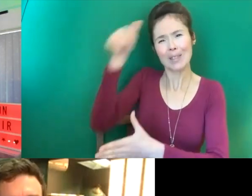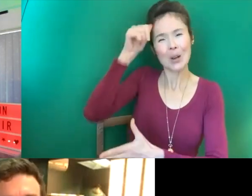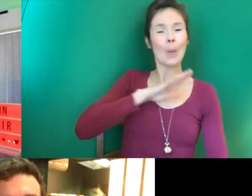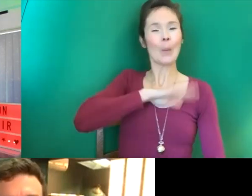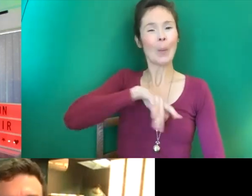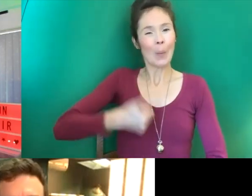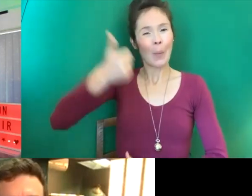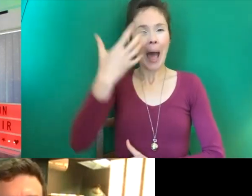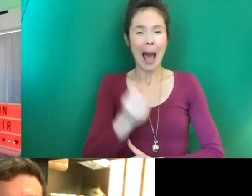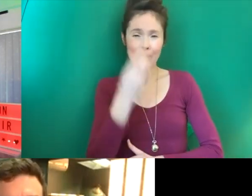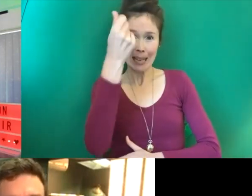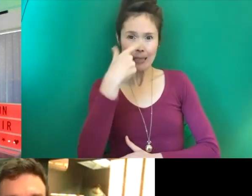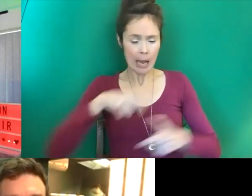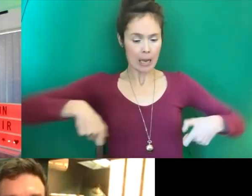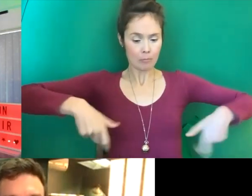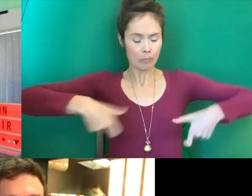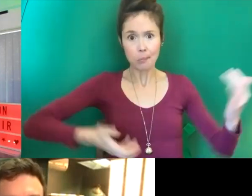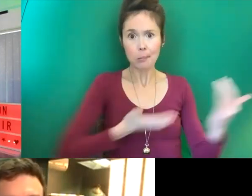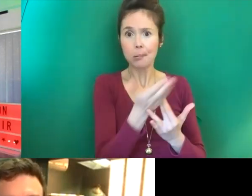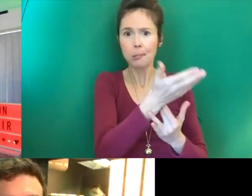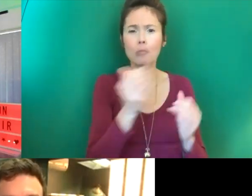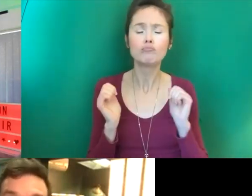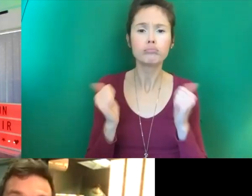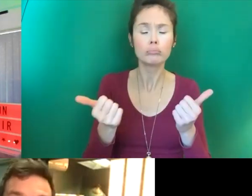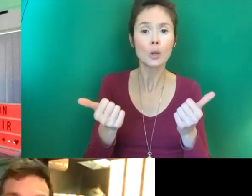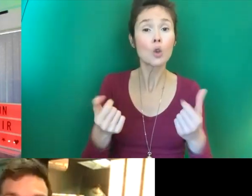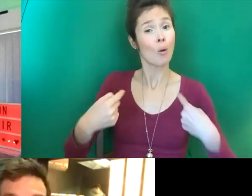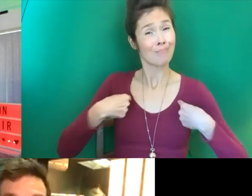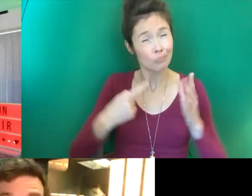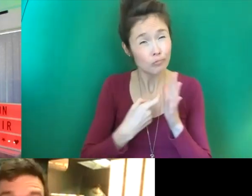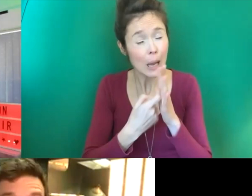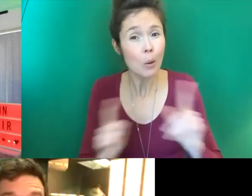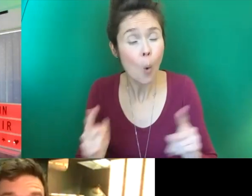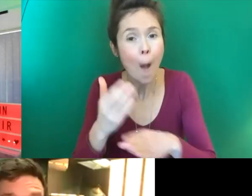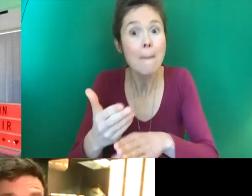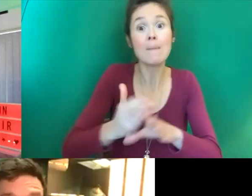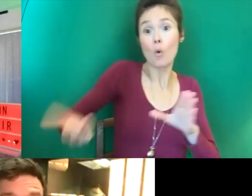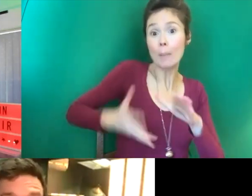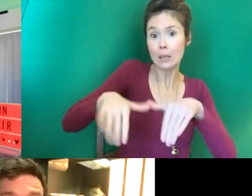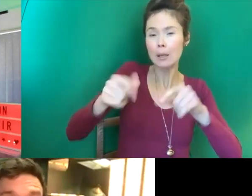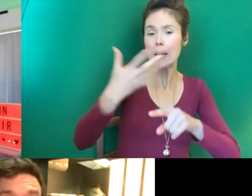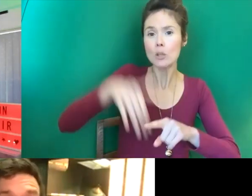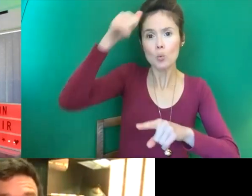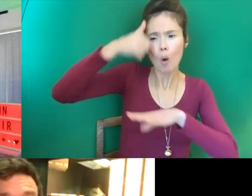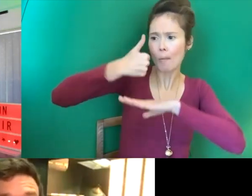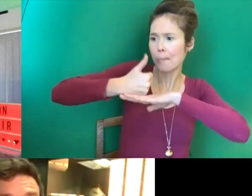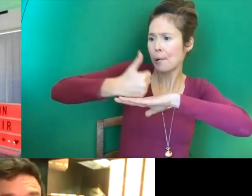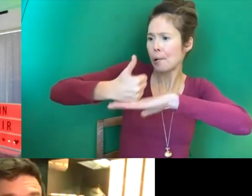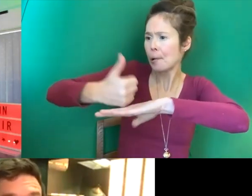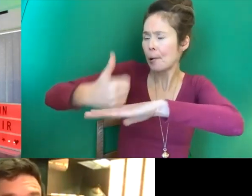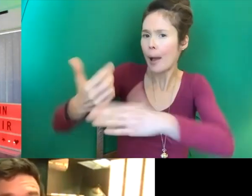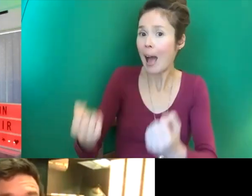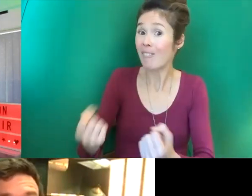the making sure your foundations are right. And that's what a lot of it was already done for us in where we were located.